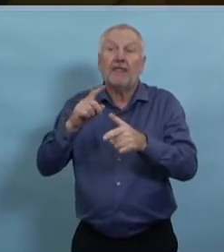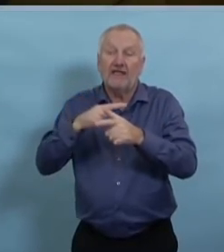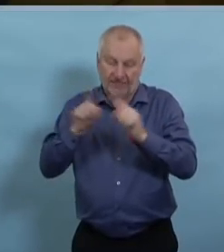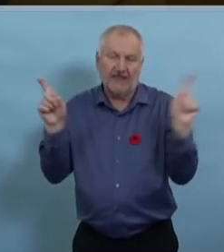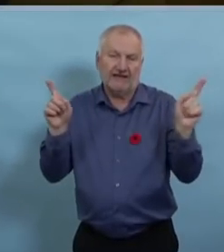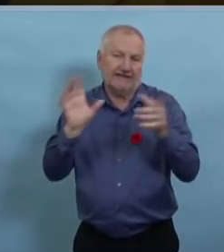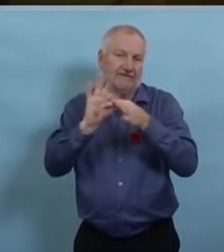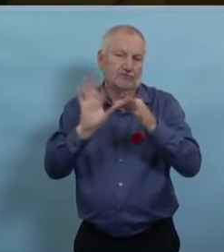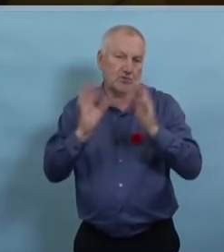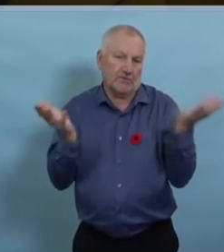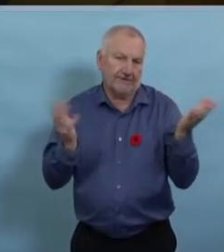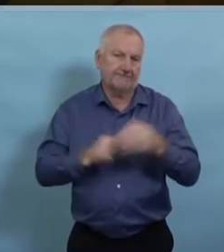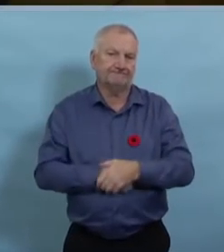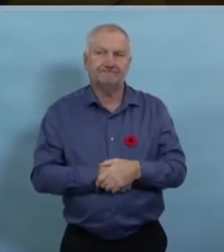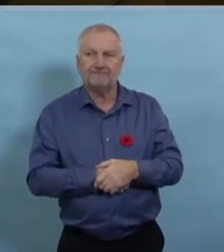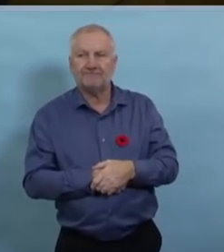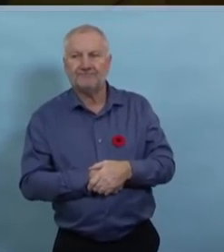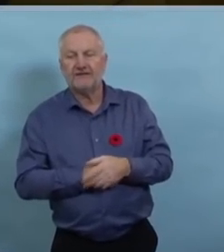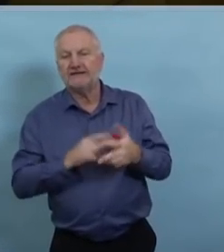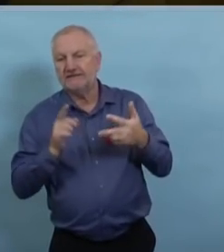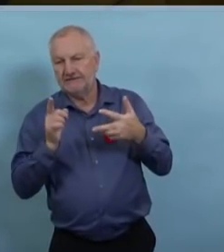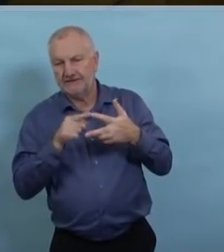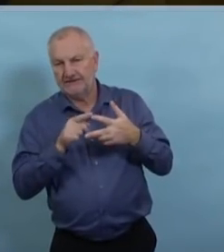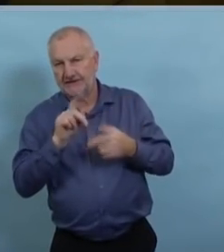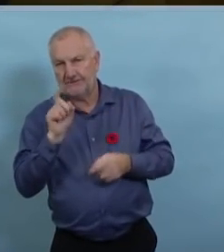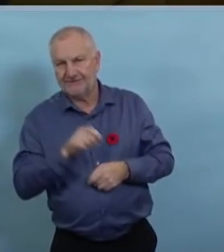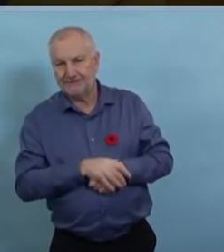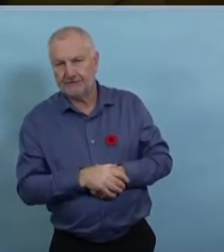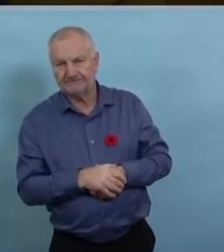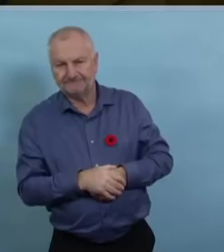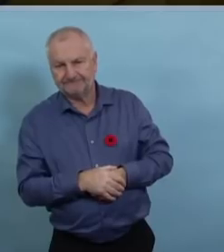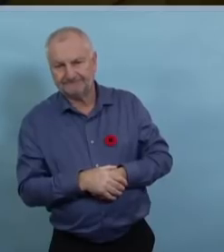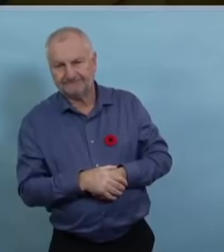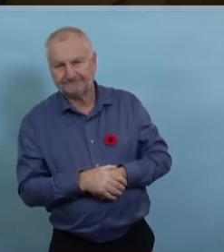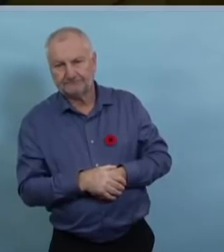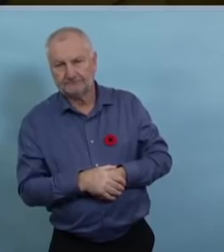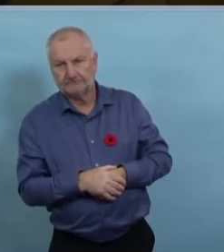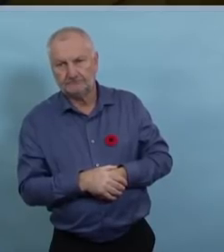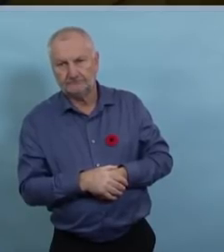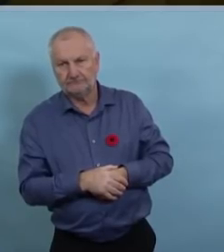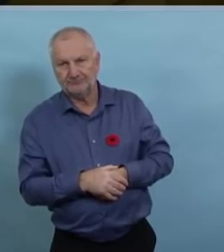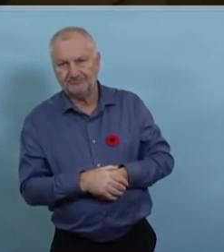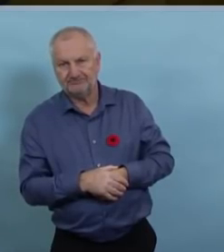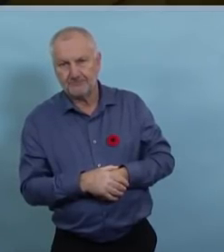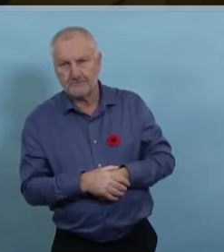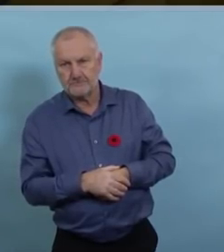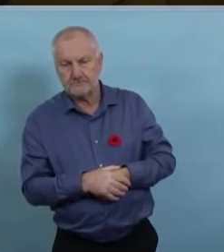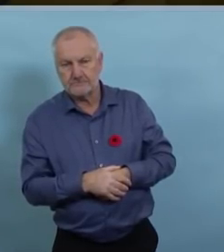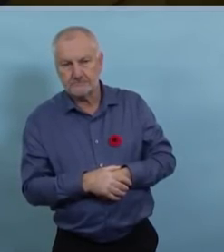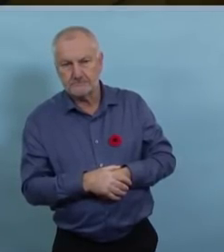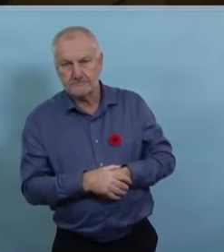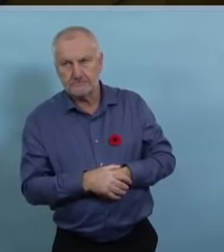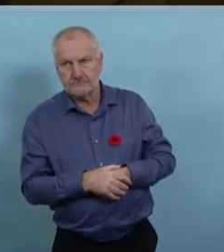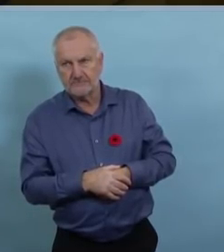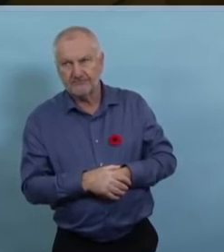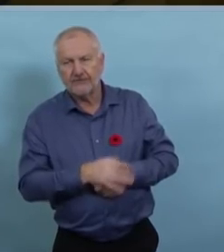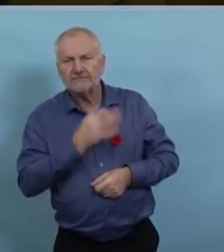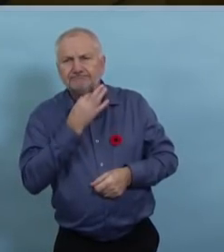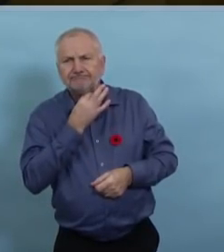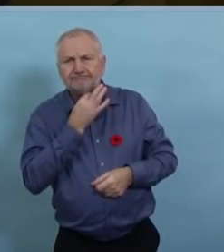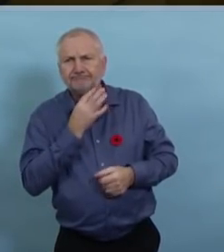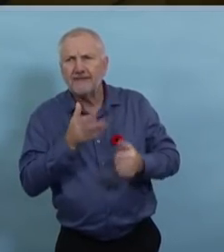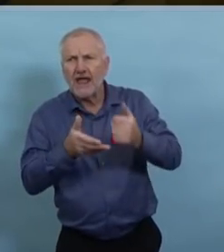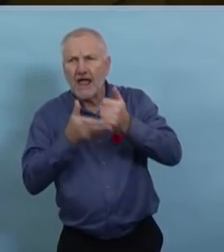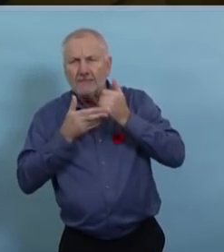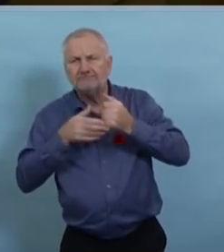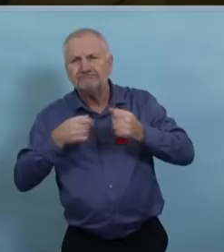And I guess, like, just so I can kind of understand what this is, would this be like online lectures, or would this be